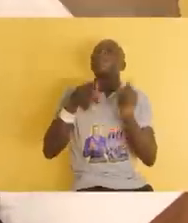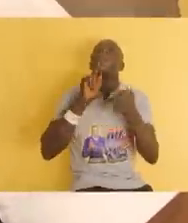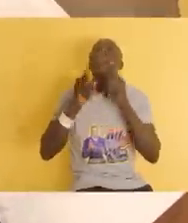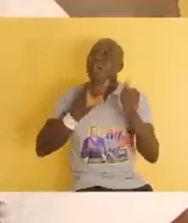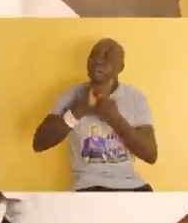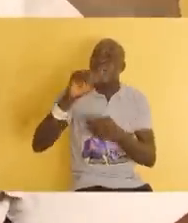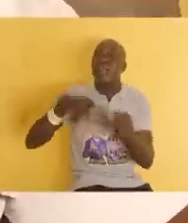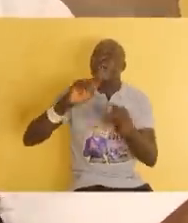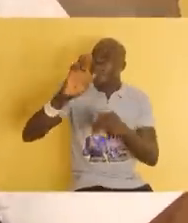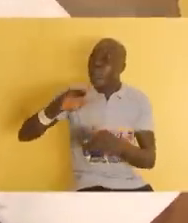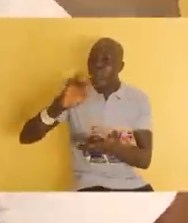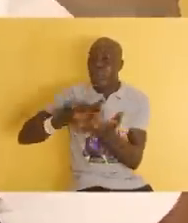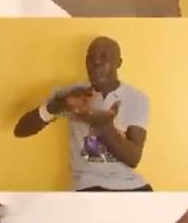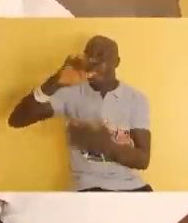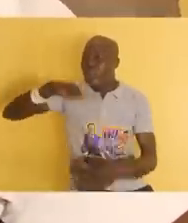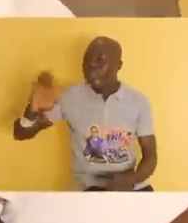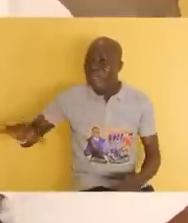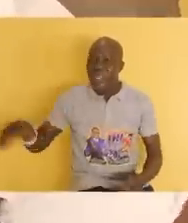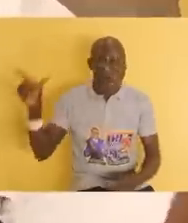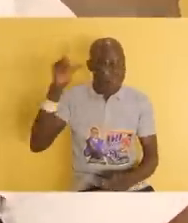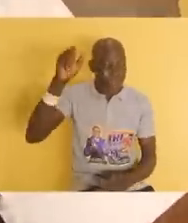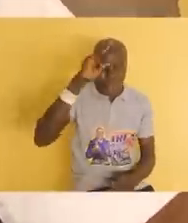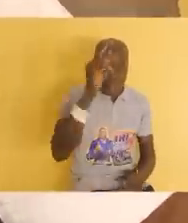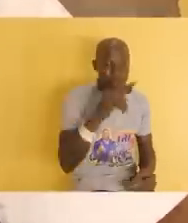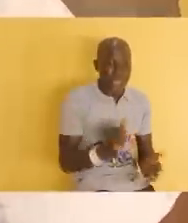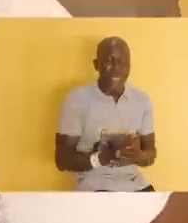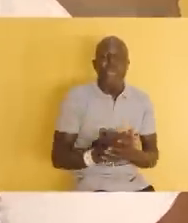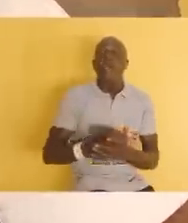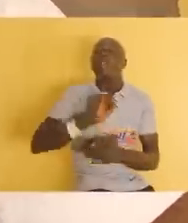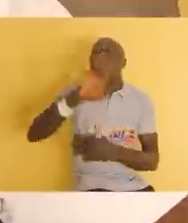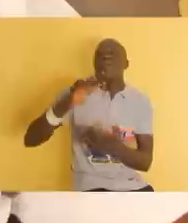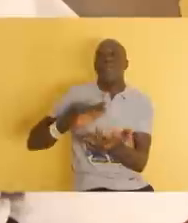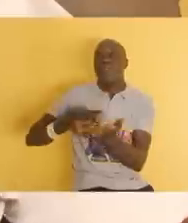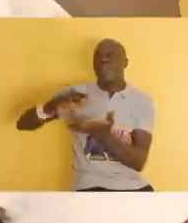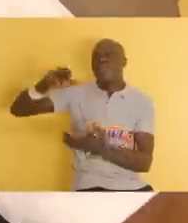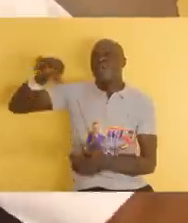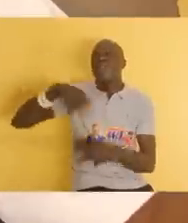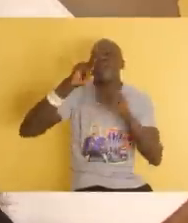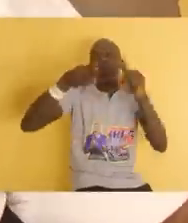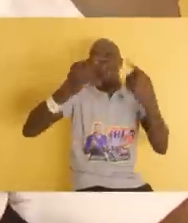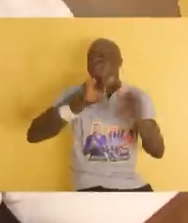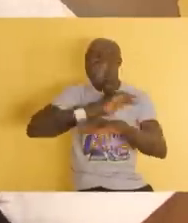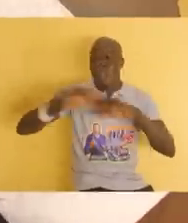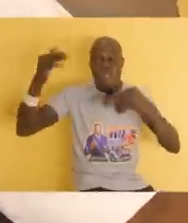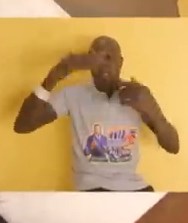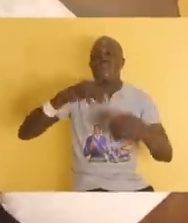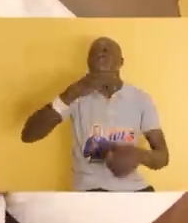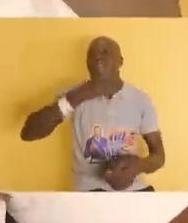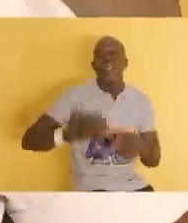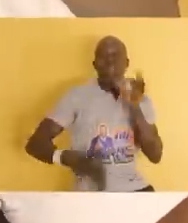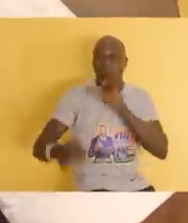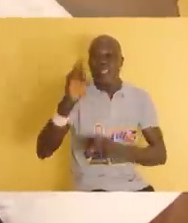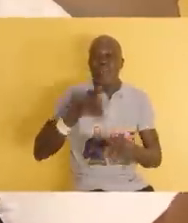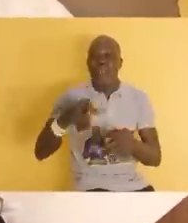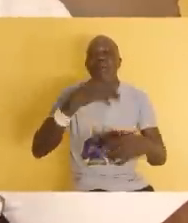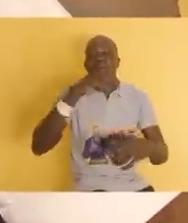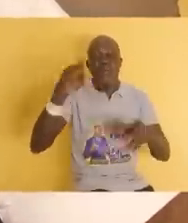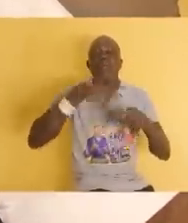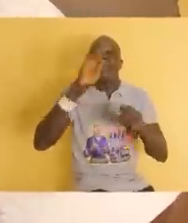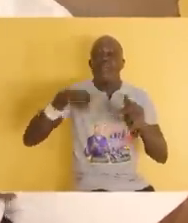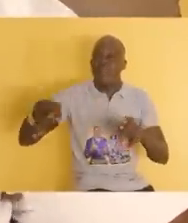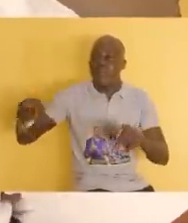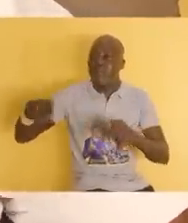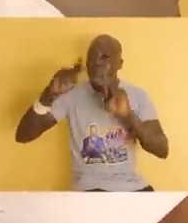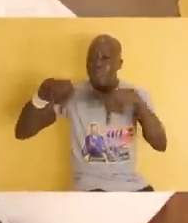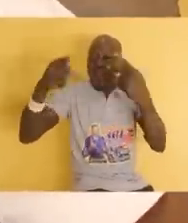are talking about glorious child. E gbo mi sa. This is sir. Odu omo olojo ori ninu. Precious child doesn't have any age. Bo ba to lu omo. If a precious